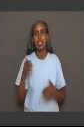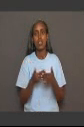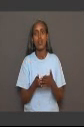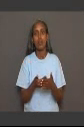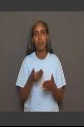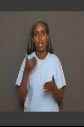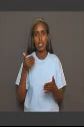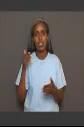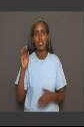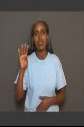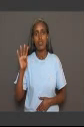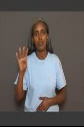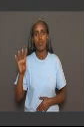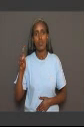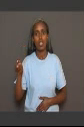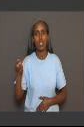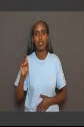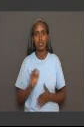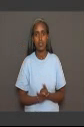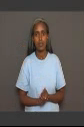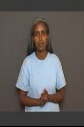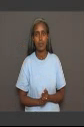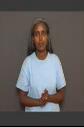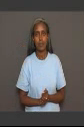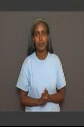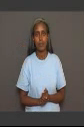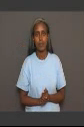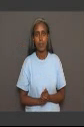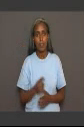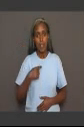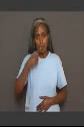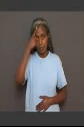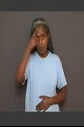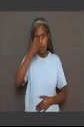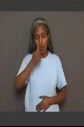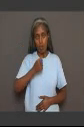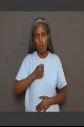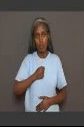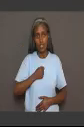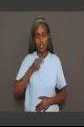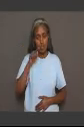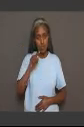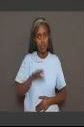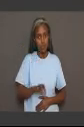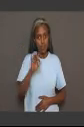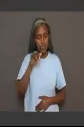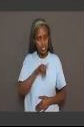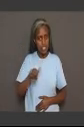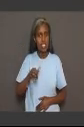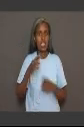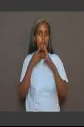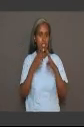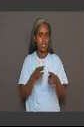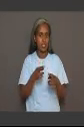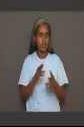4x minus 4x. I am confident that you found the